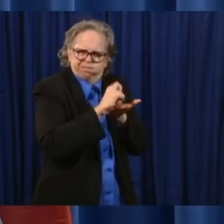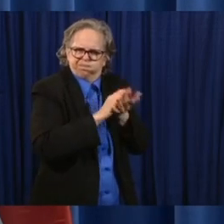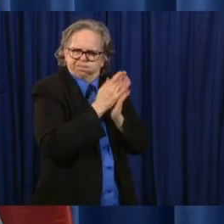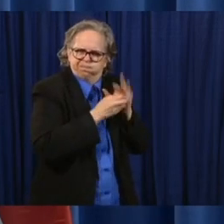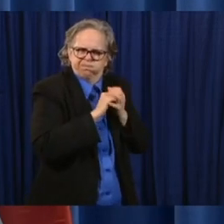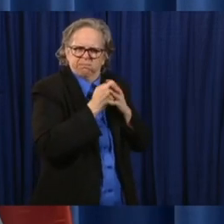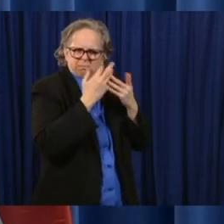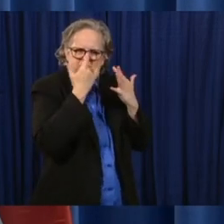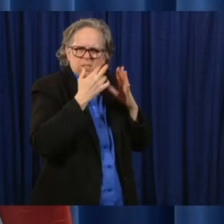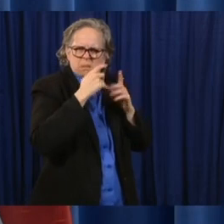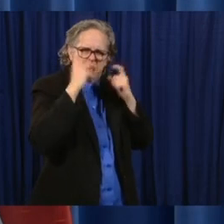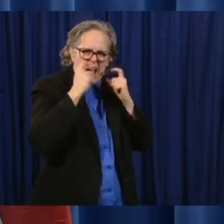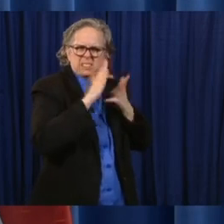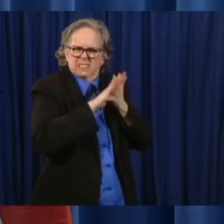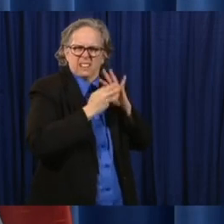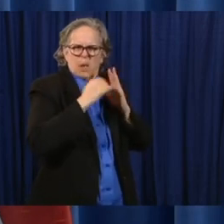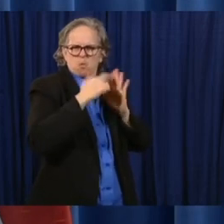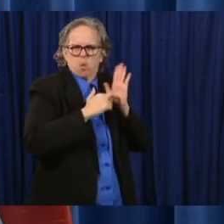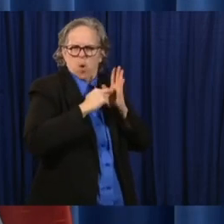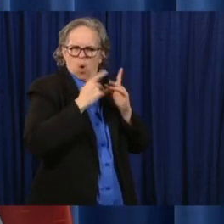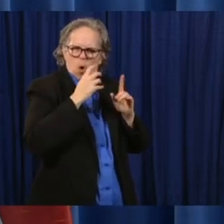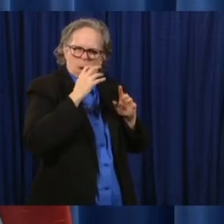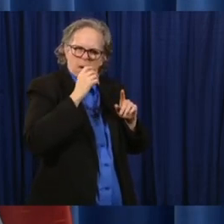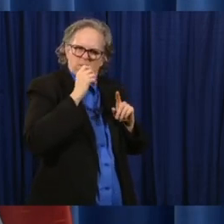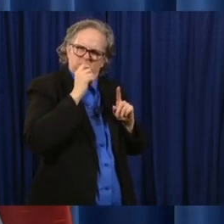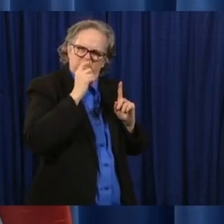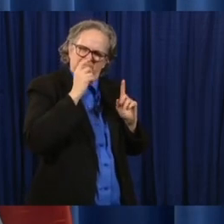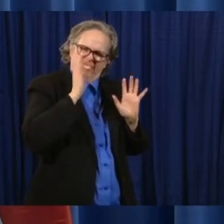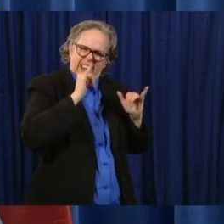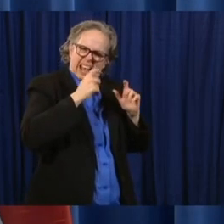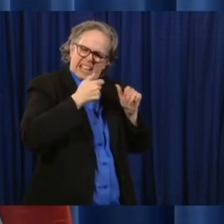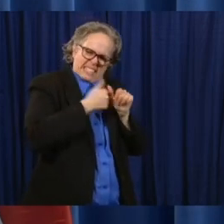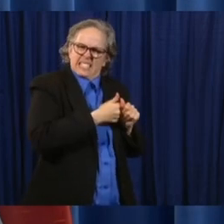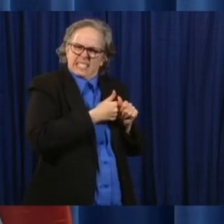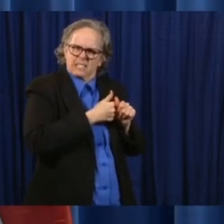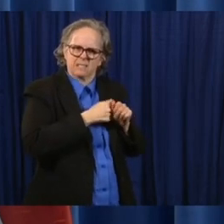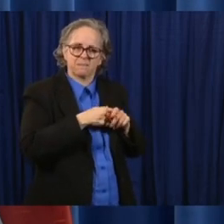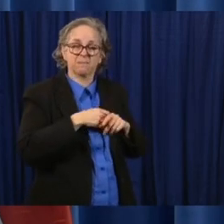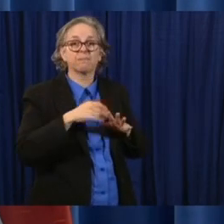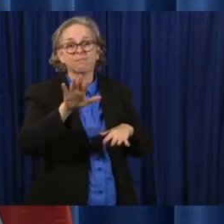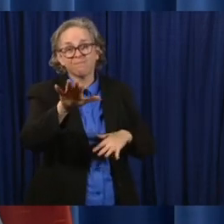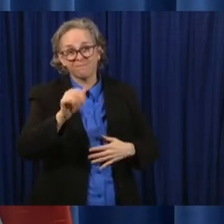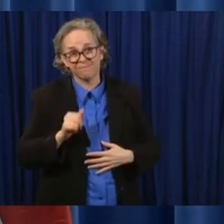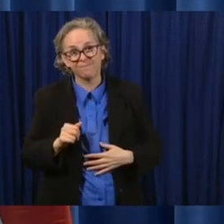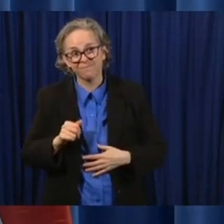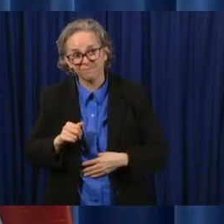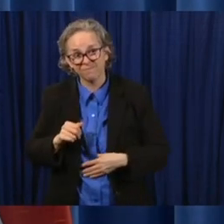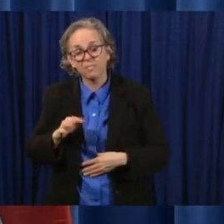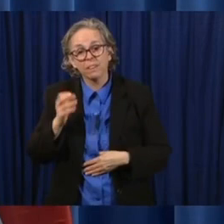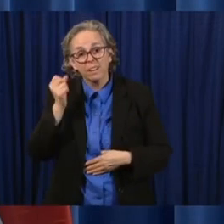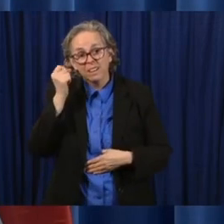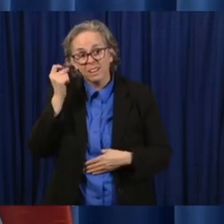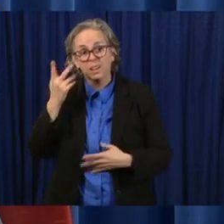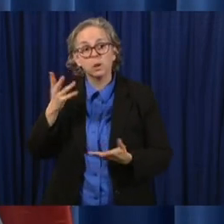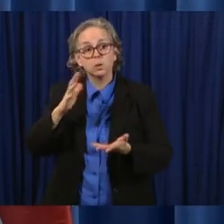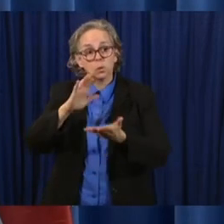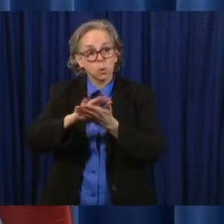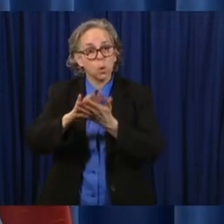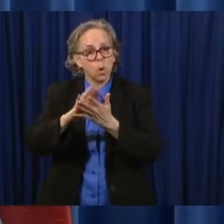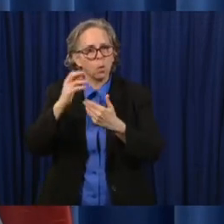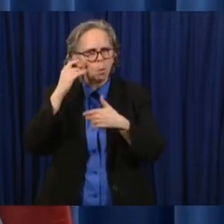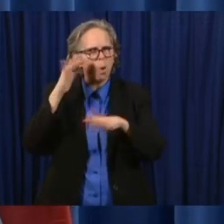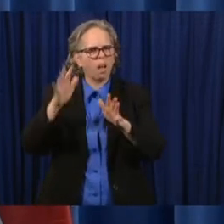So we don't, at this time, as we said, schools will continue to be remote. We are